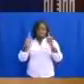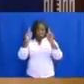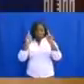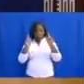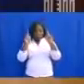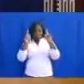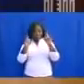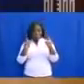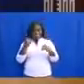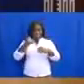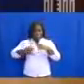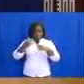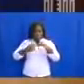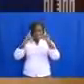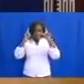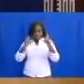a etoato.